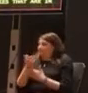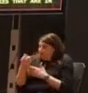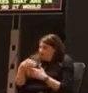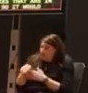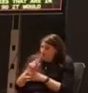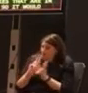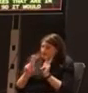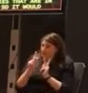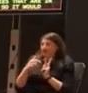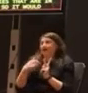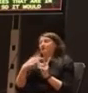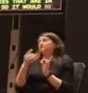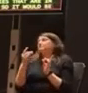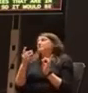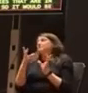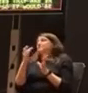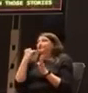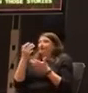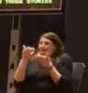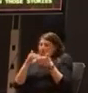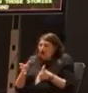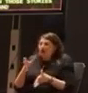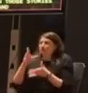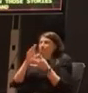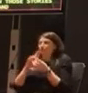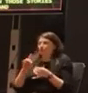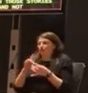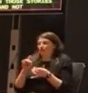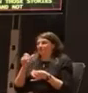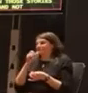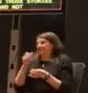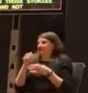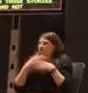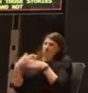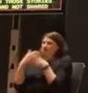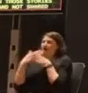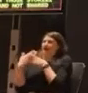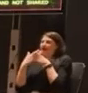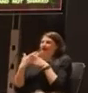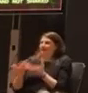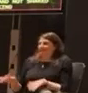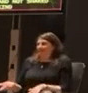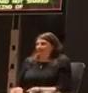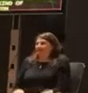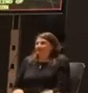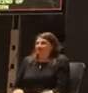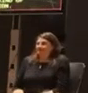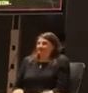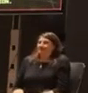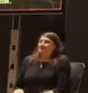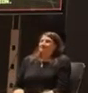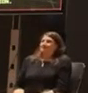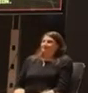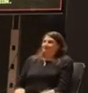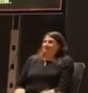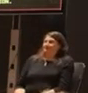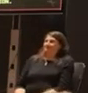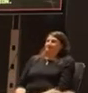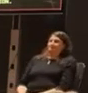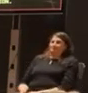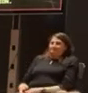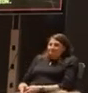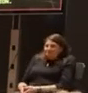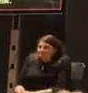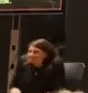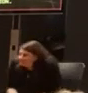those stories were lost and not shared with some kind of documentation. So this was an